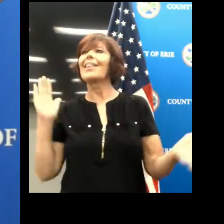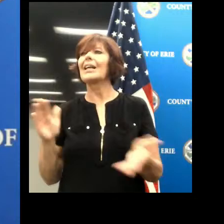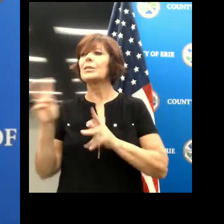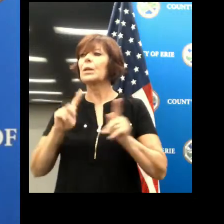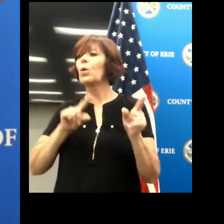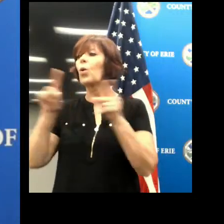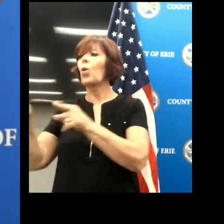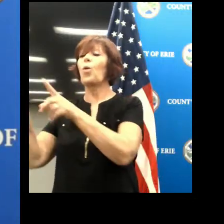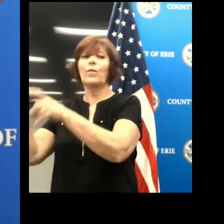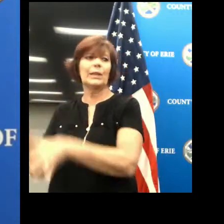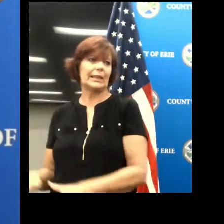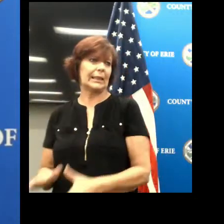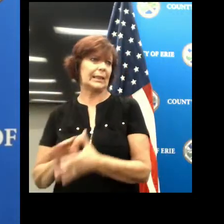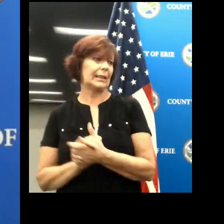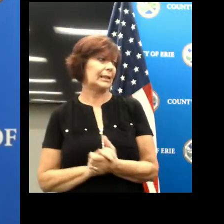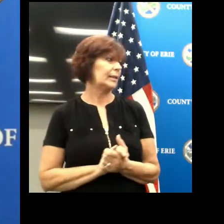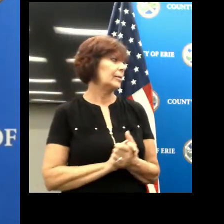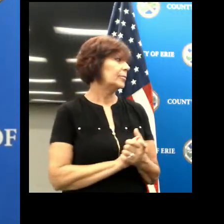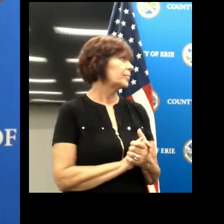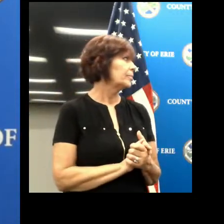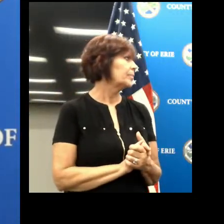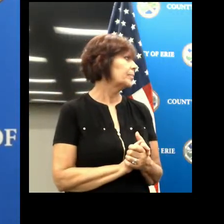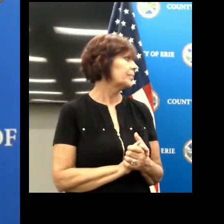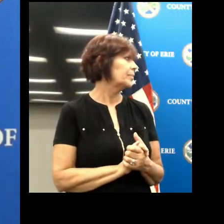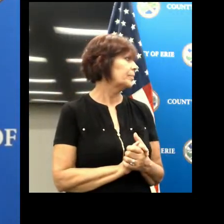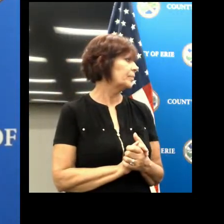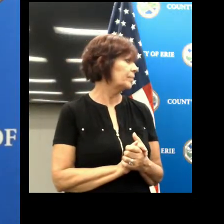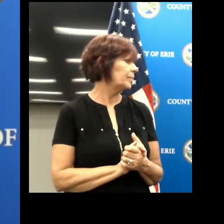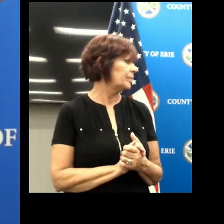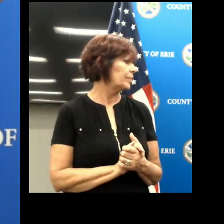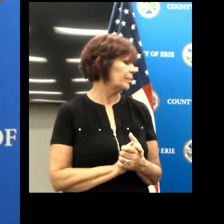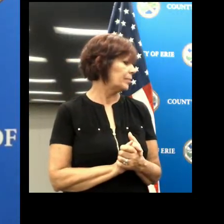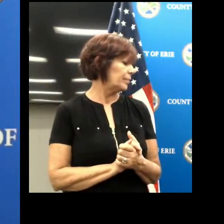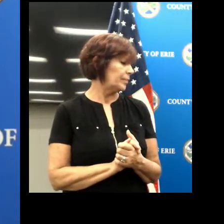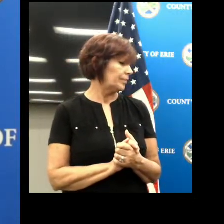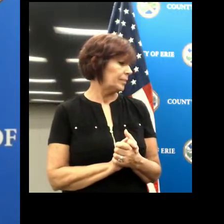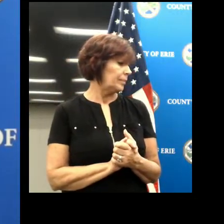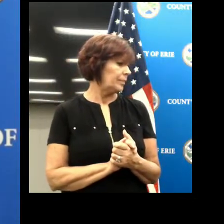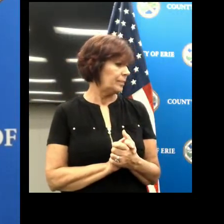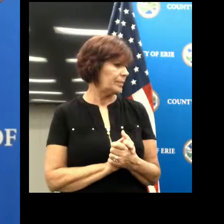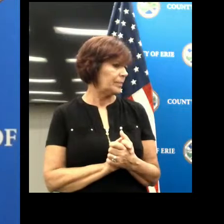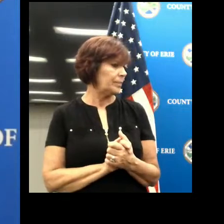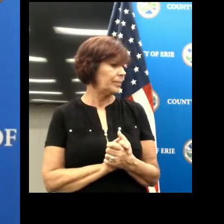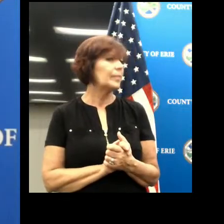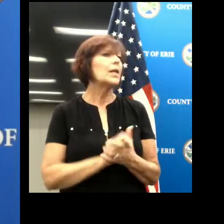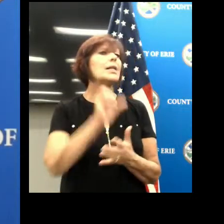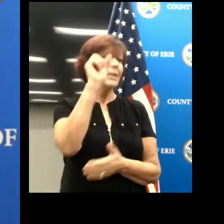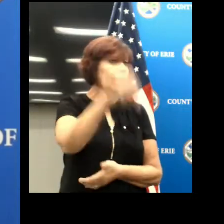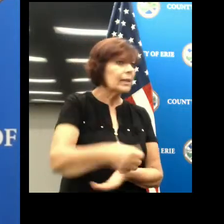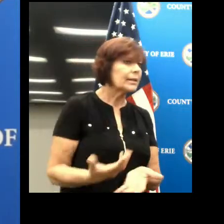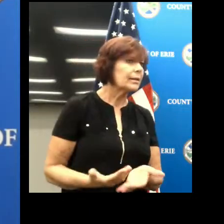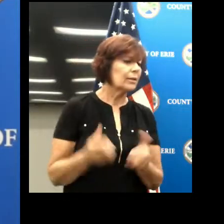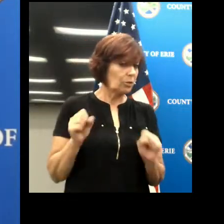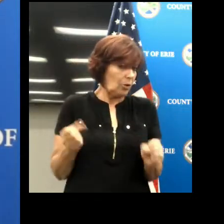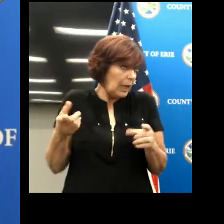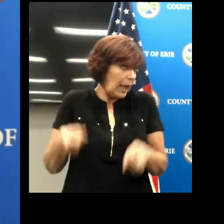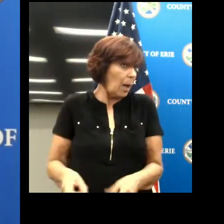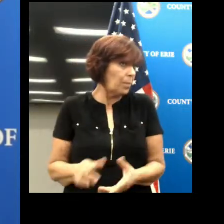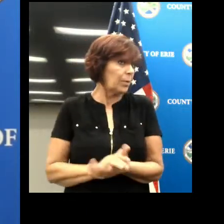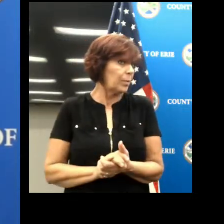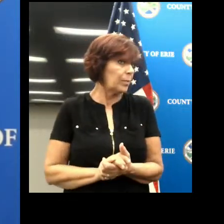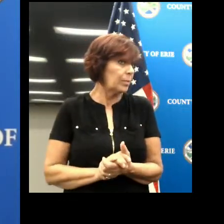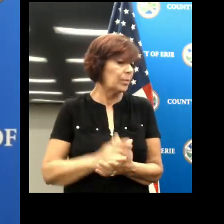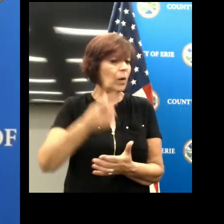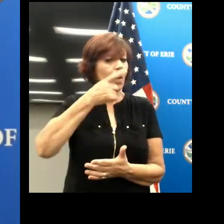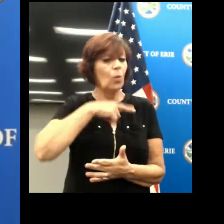are asymptomatic and maybe not have a particular risk factor getting tested? Yeah, that could happen. I mean, we are